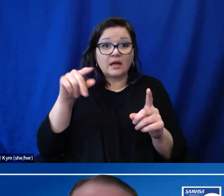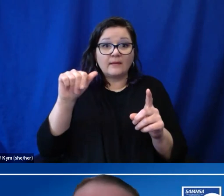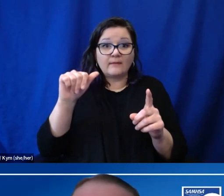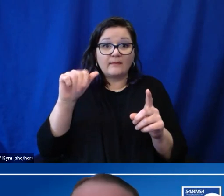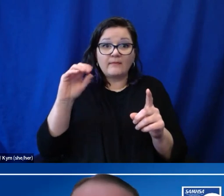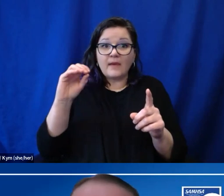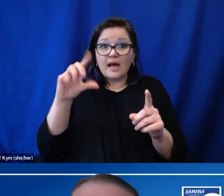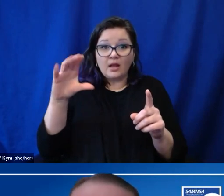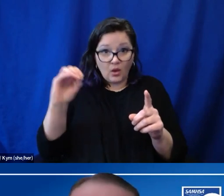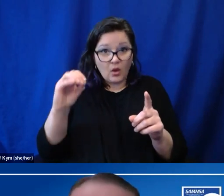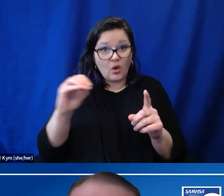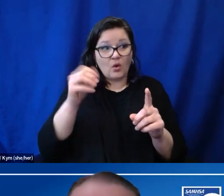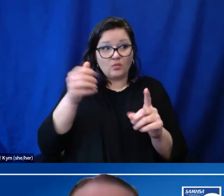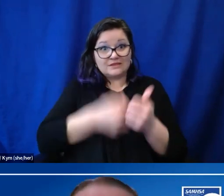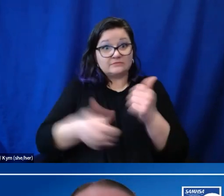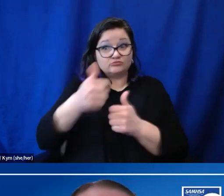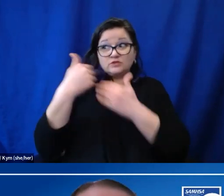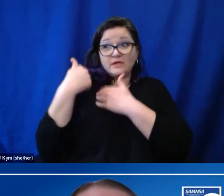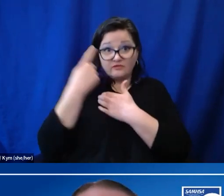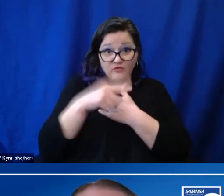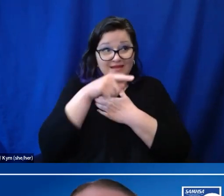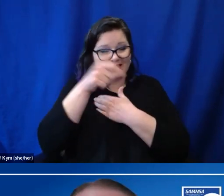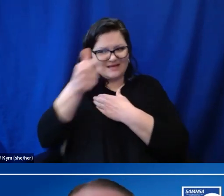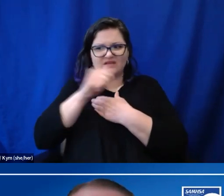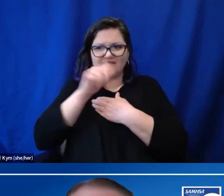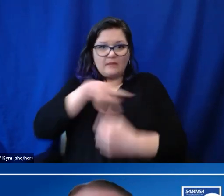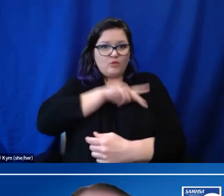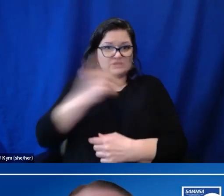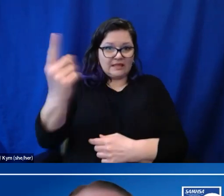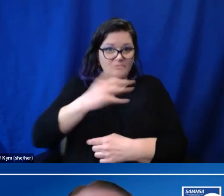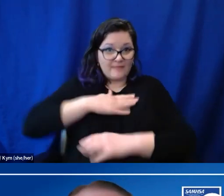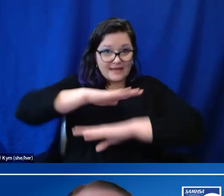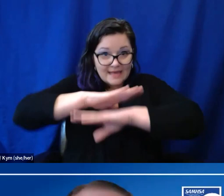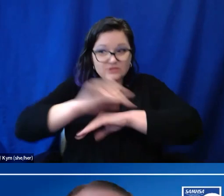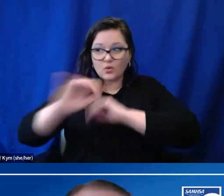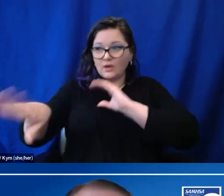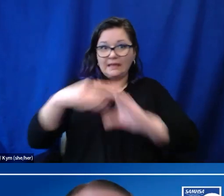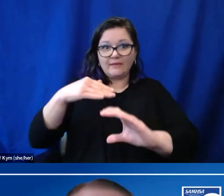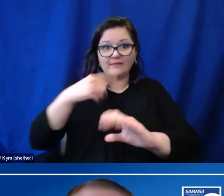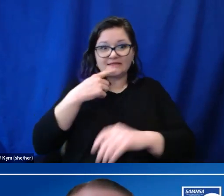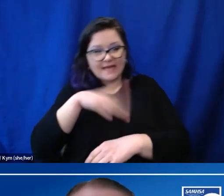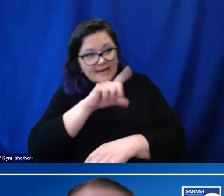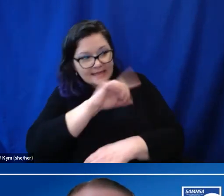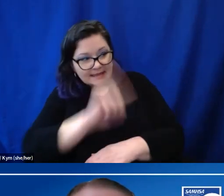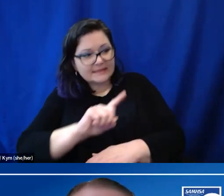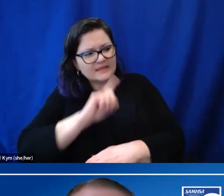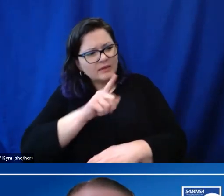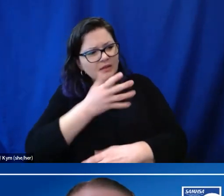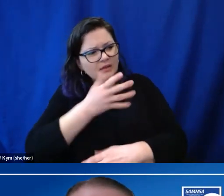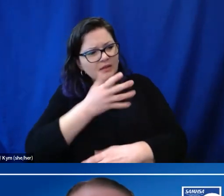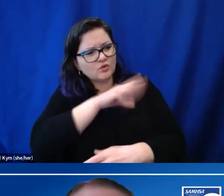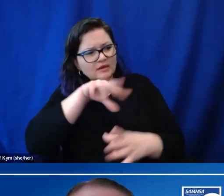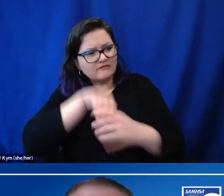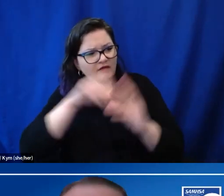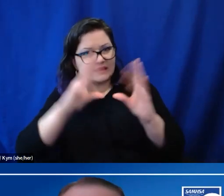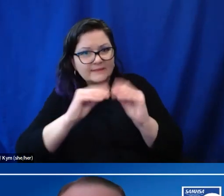didn't either personally come to my desk or email me and say, Liz, I'd really like for you to be at this meeting